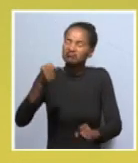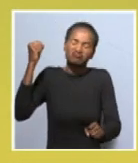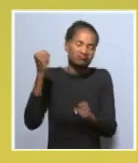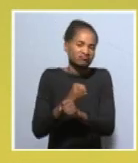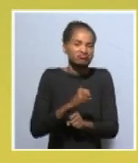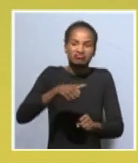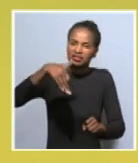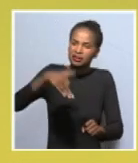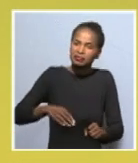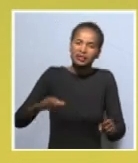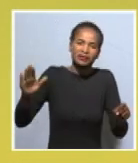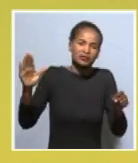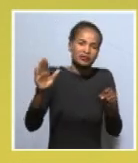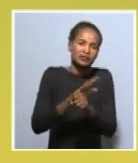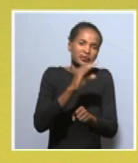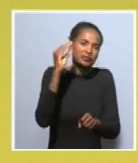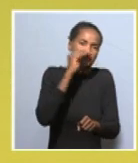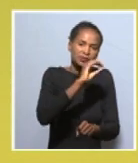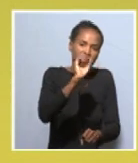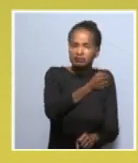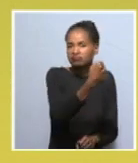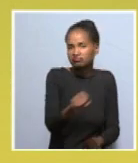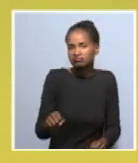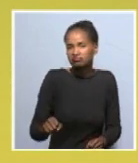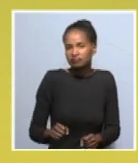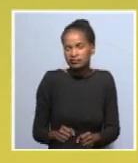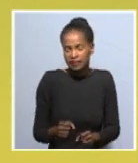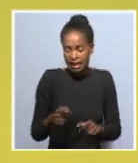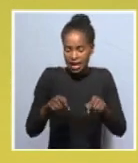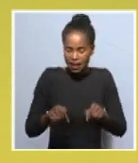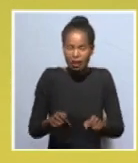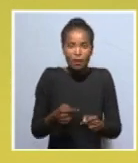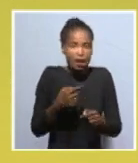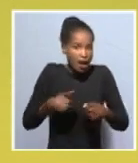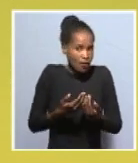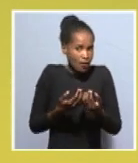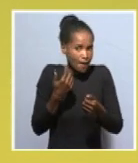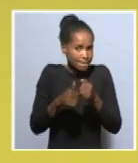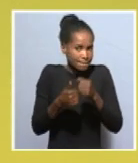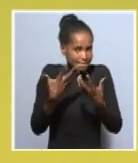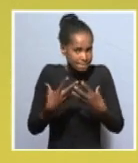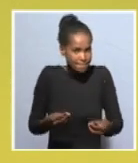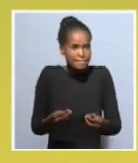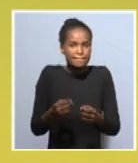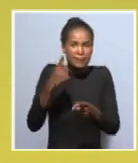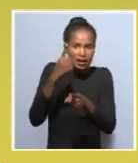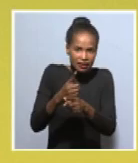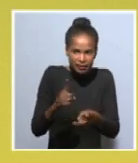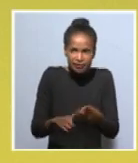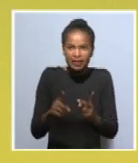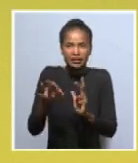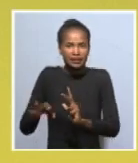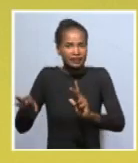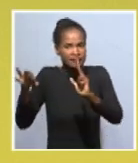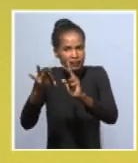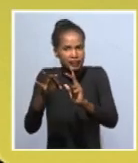ditch or hole. The approach which we need to take is to say, let's have concerted efforts, let's sit